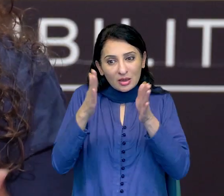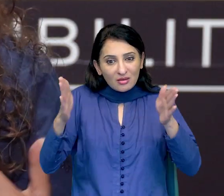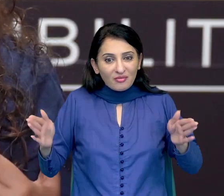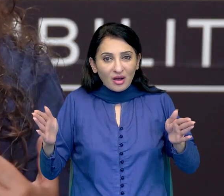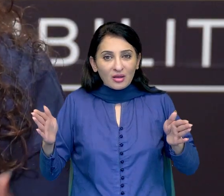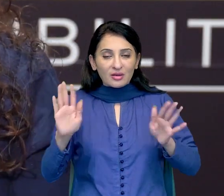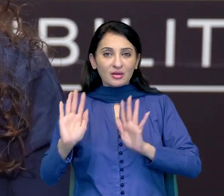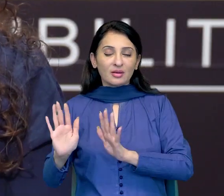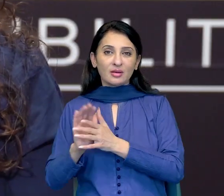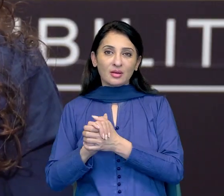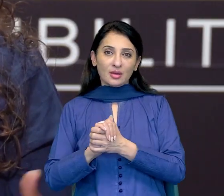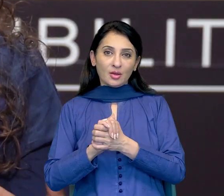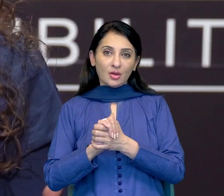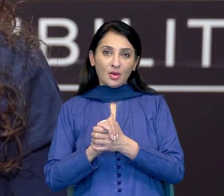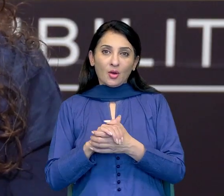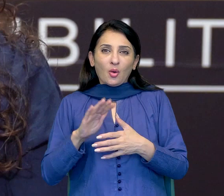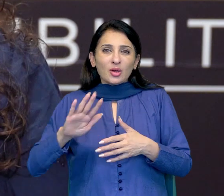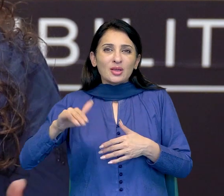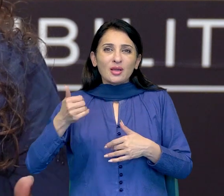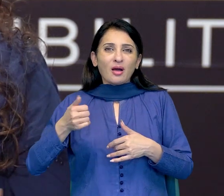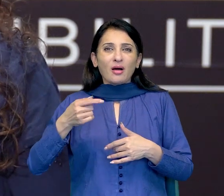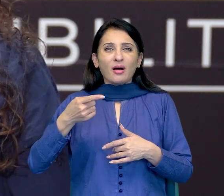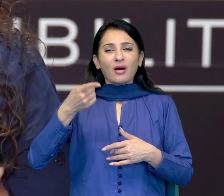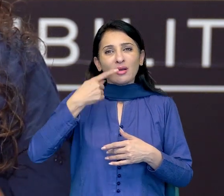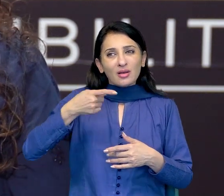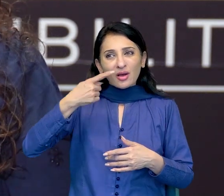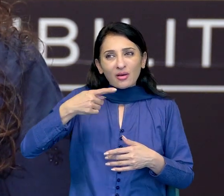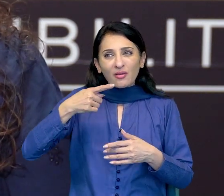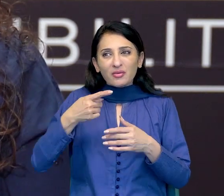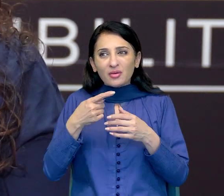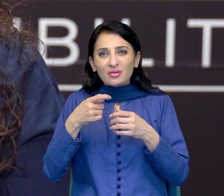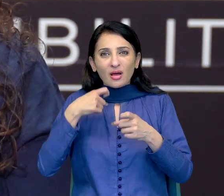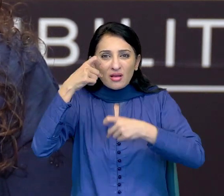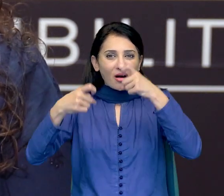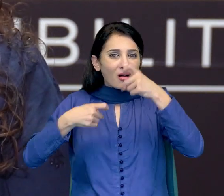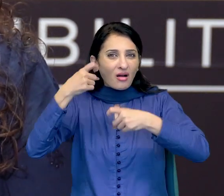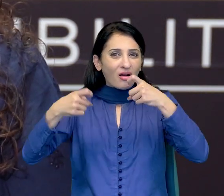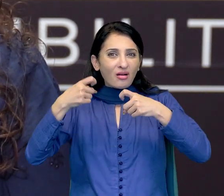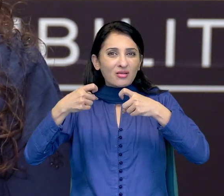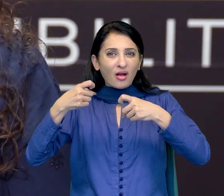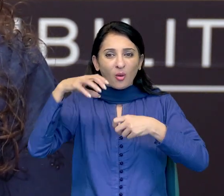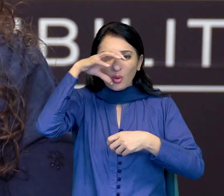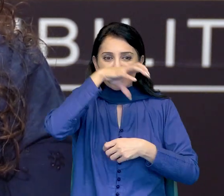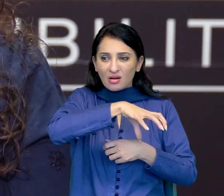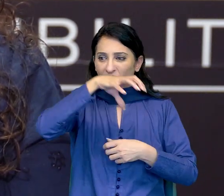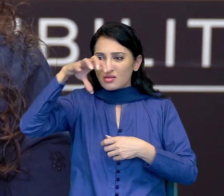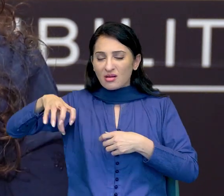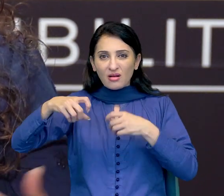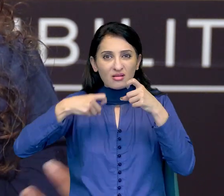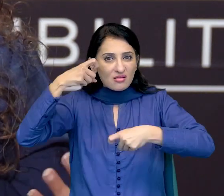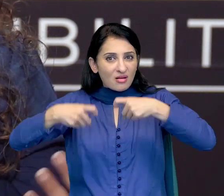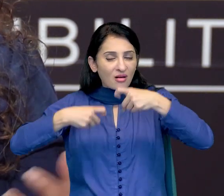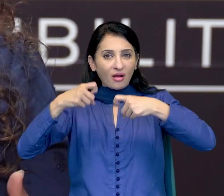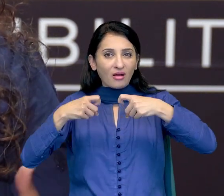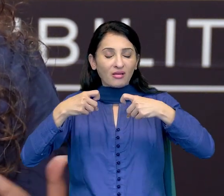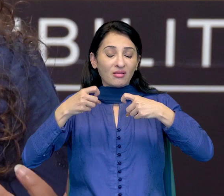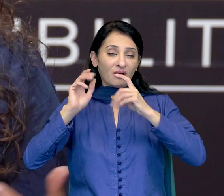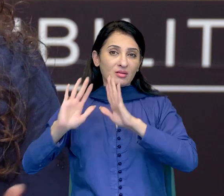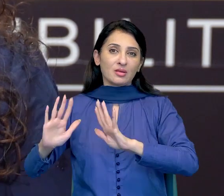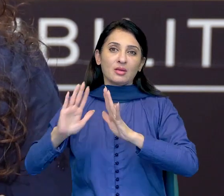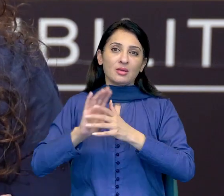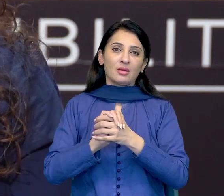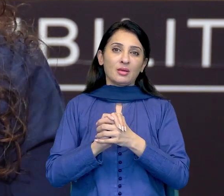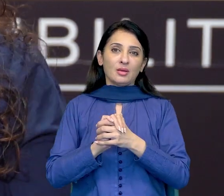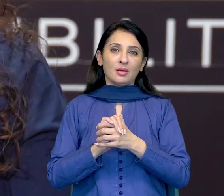how South and North had a very sharp divide, and what was going on, what were